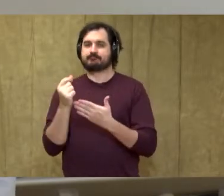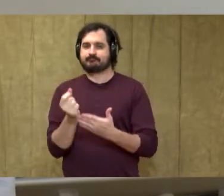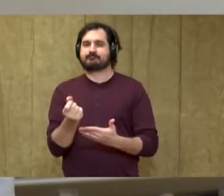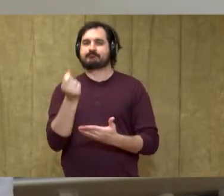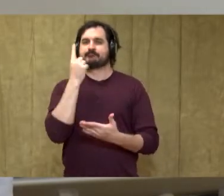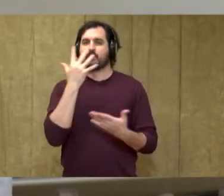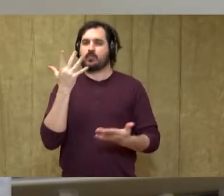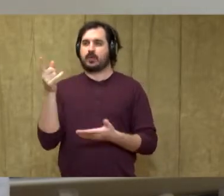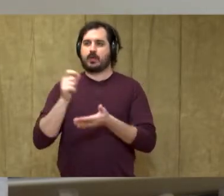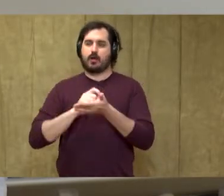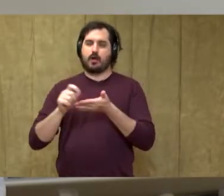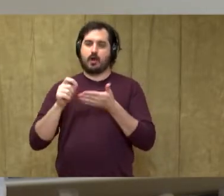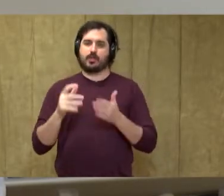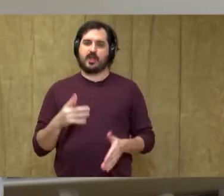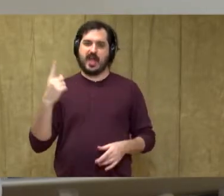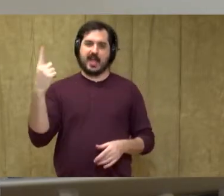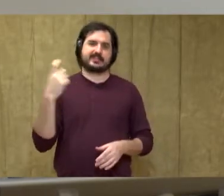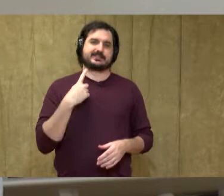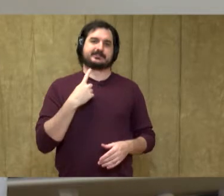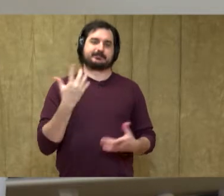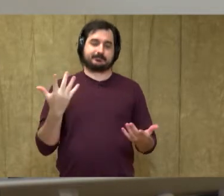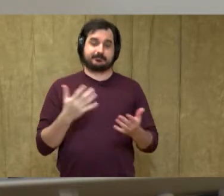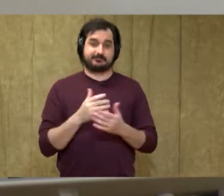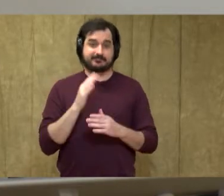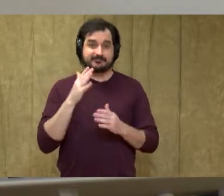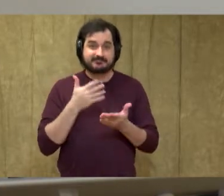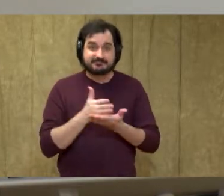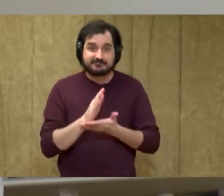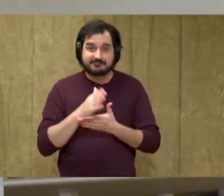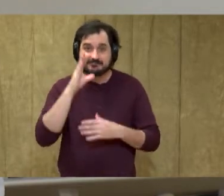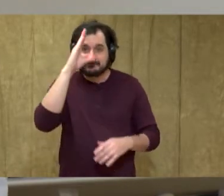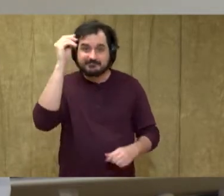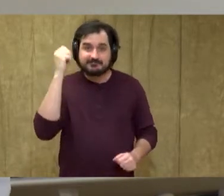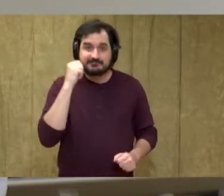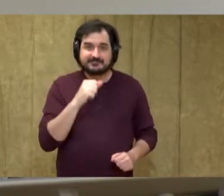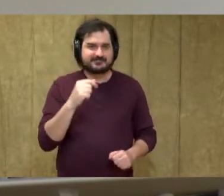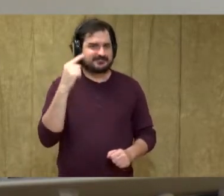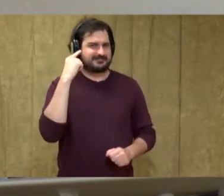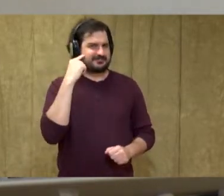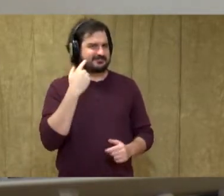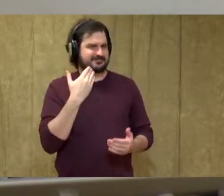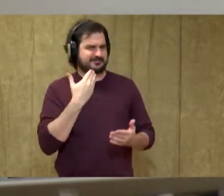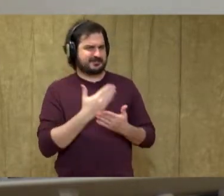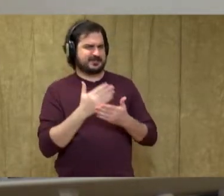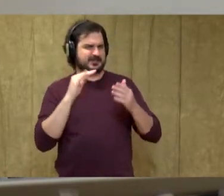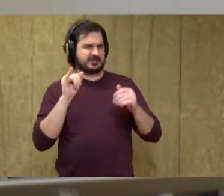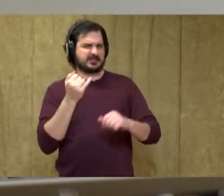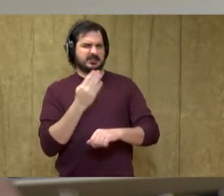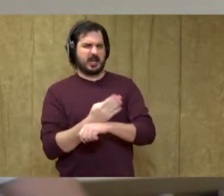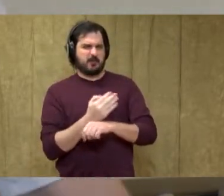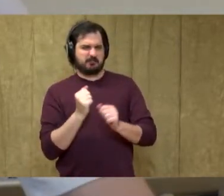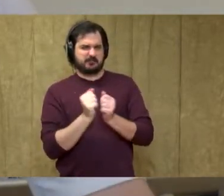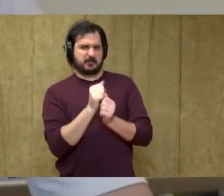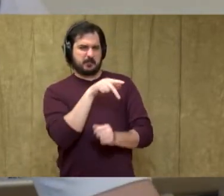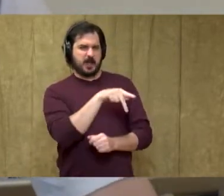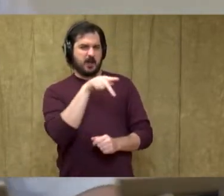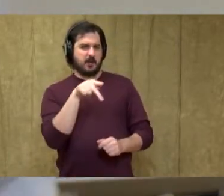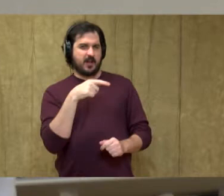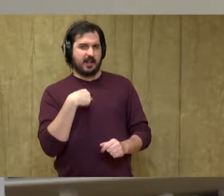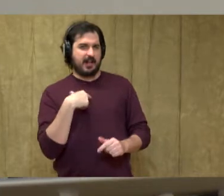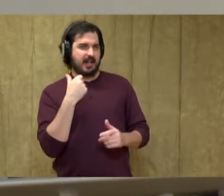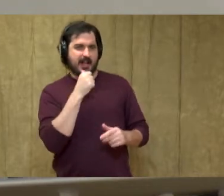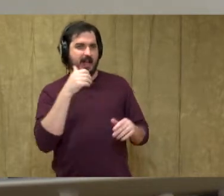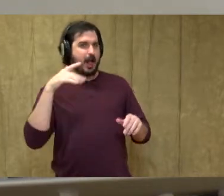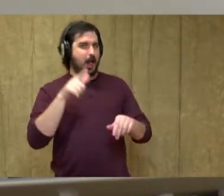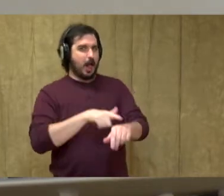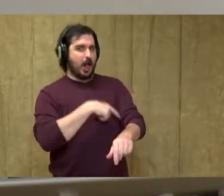is asking you. All right, boys and girls? I think I did a pretty good job on that PowerPoint and didn't spend too much time on it. But I